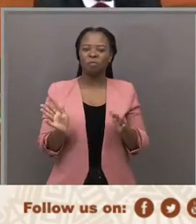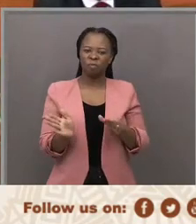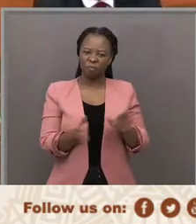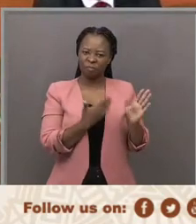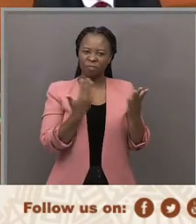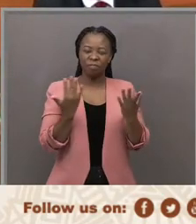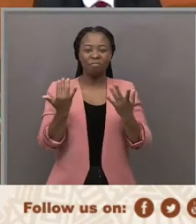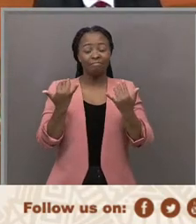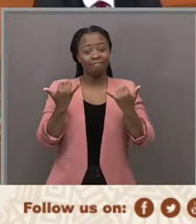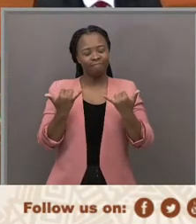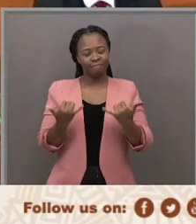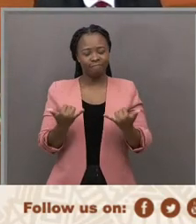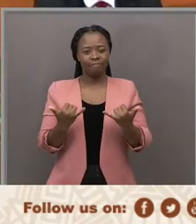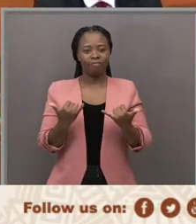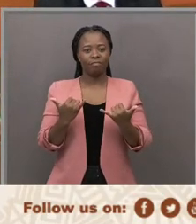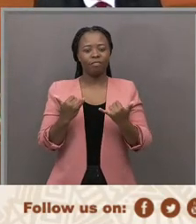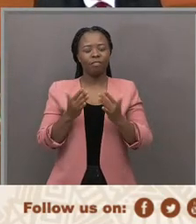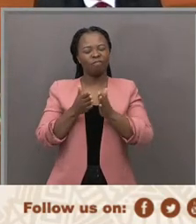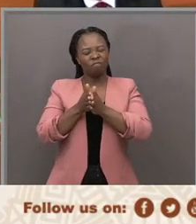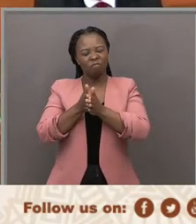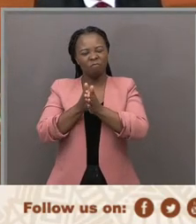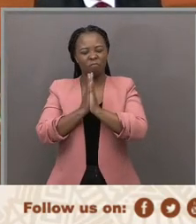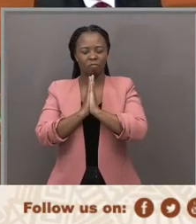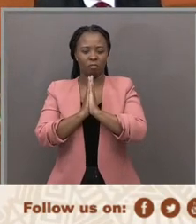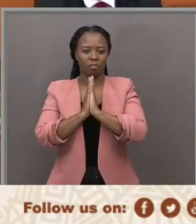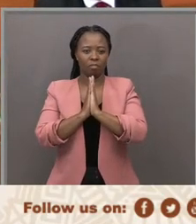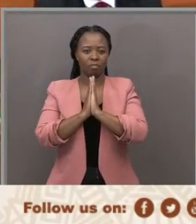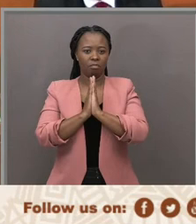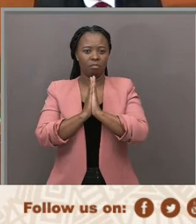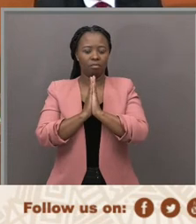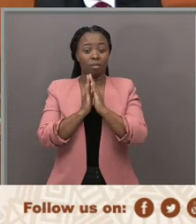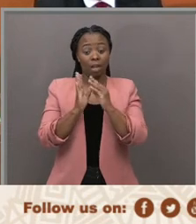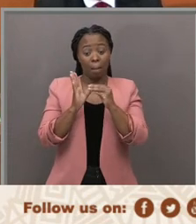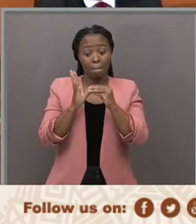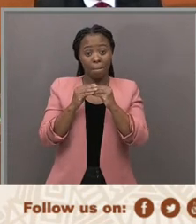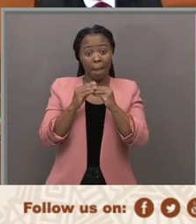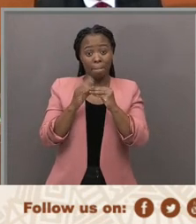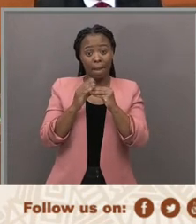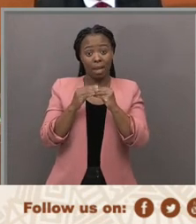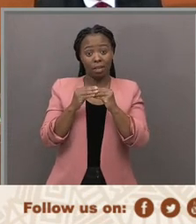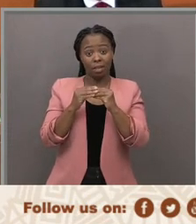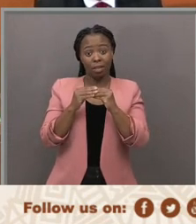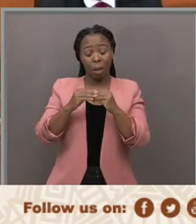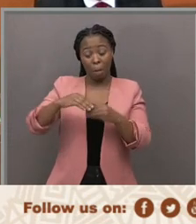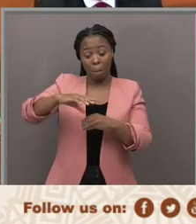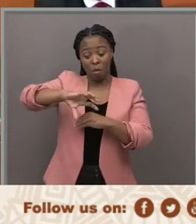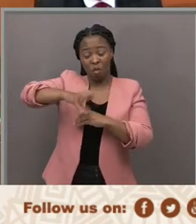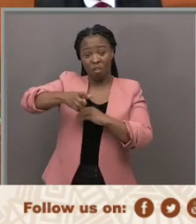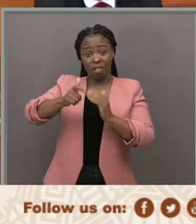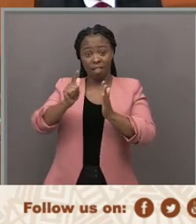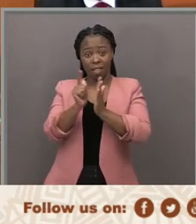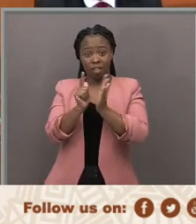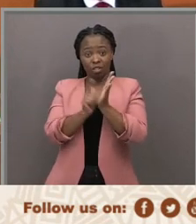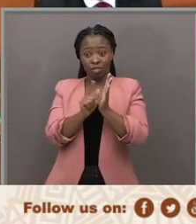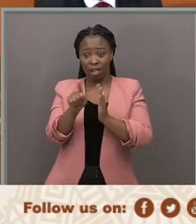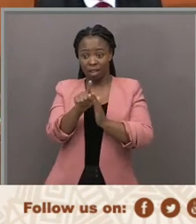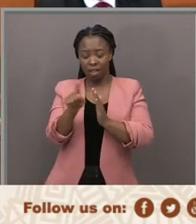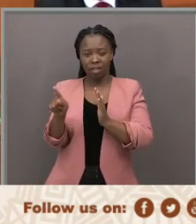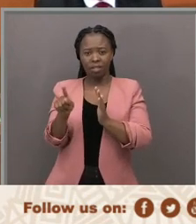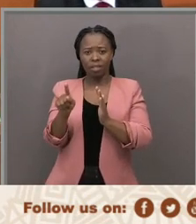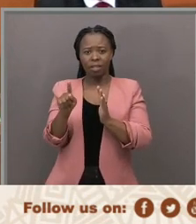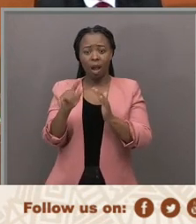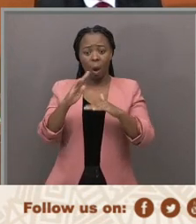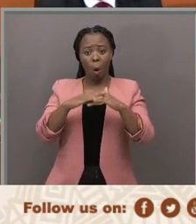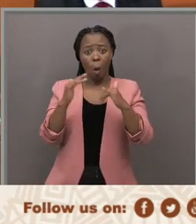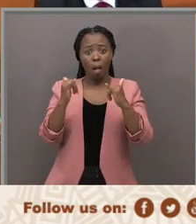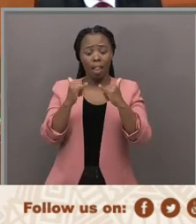At this stage, I will request that only members of the provincial legislature who are connecting virtually